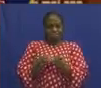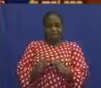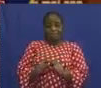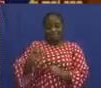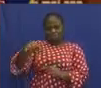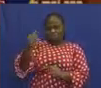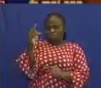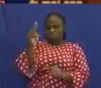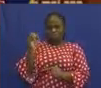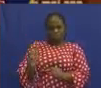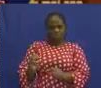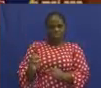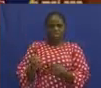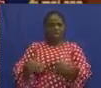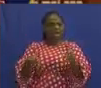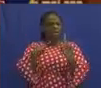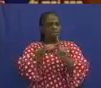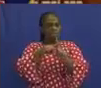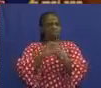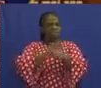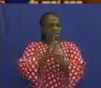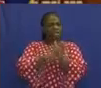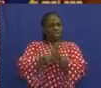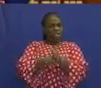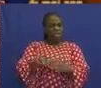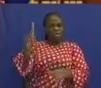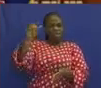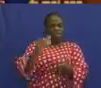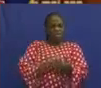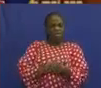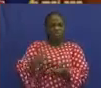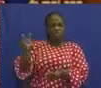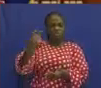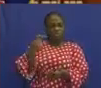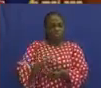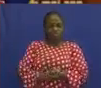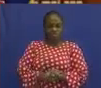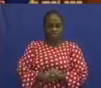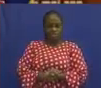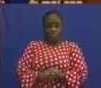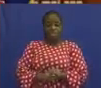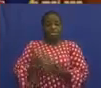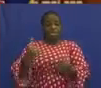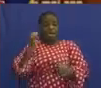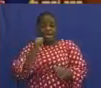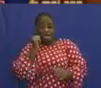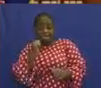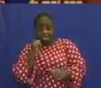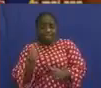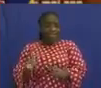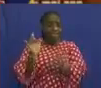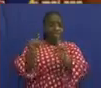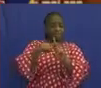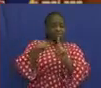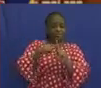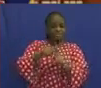in June, our active cases stood at some 1,200. Our daily infection rate fell to